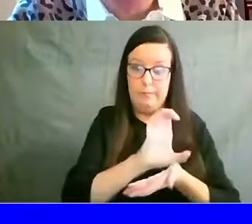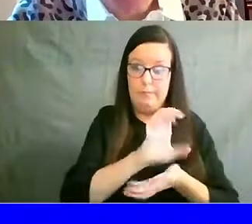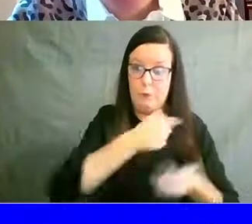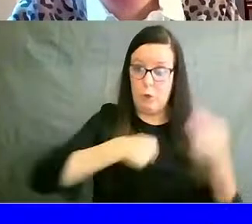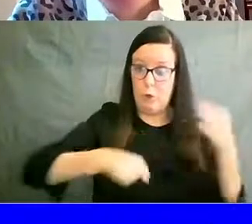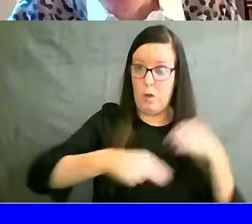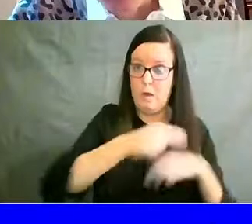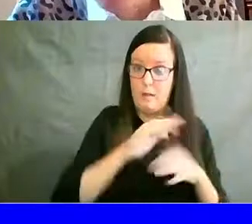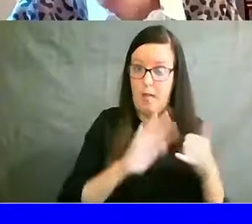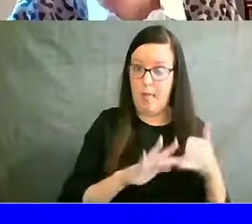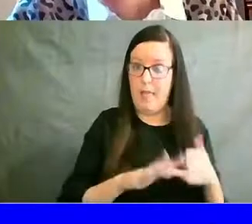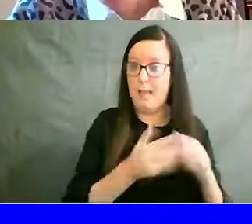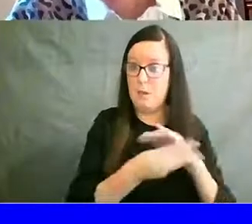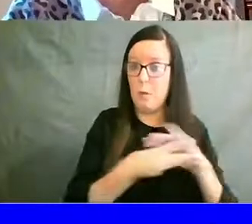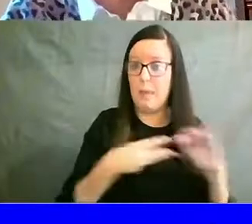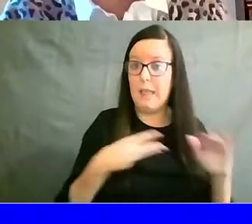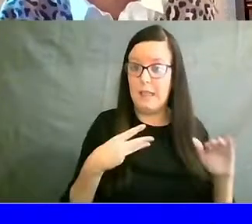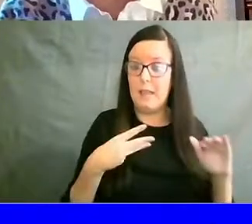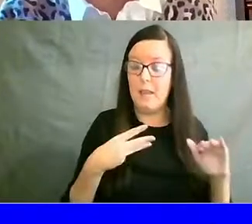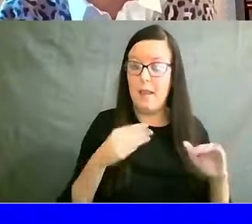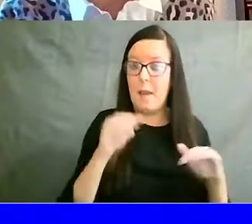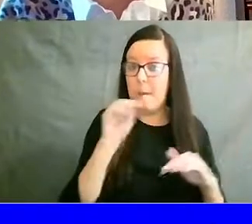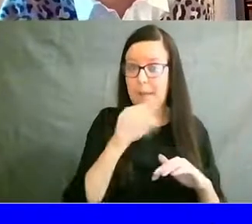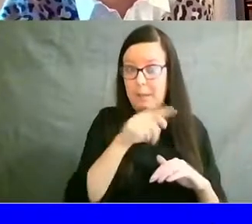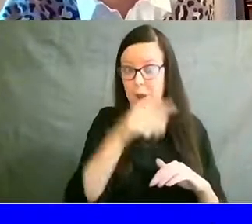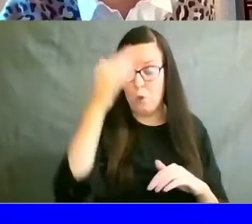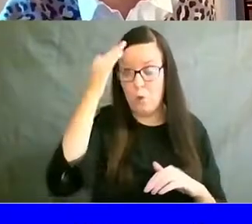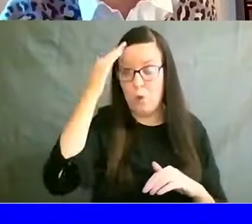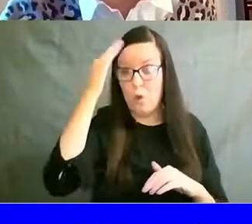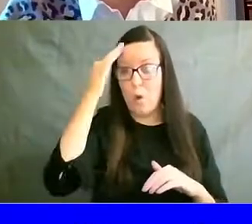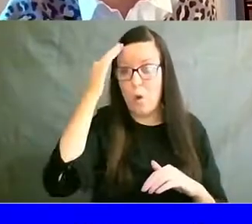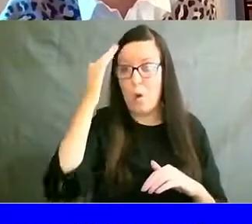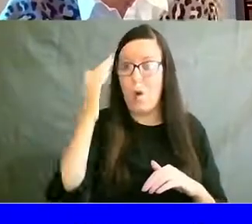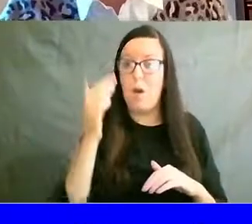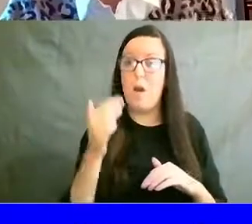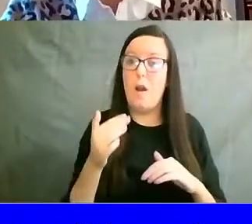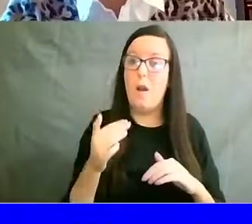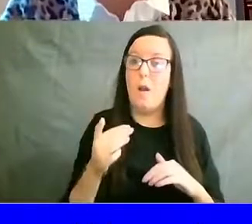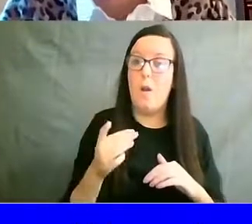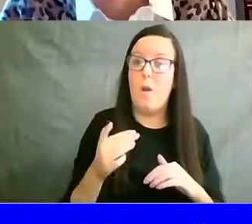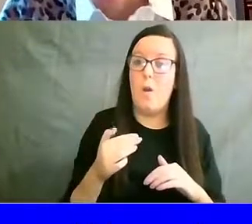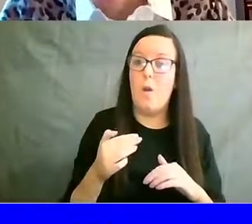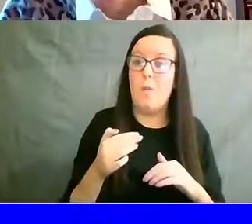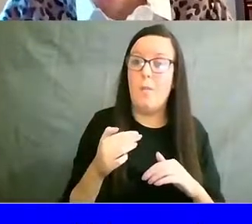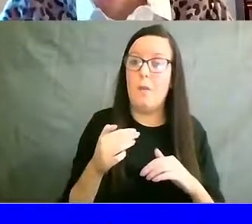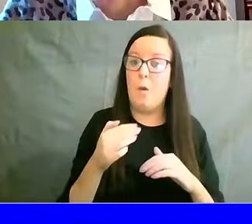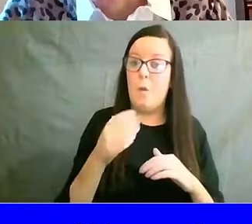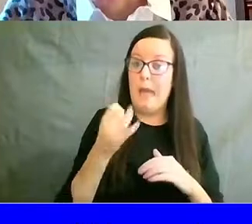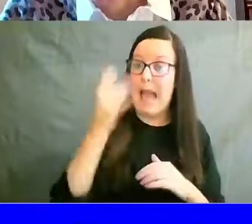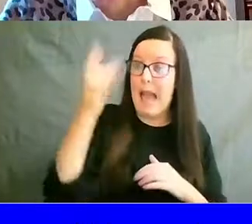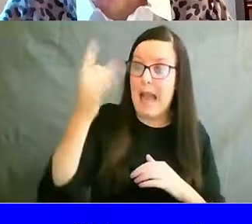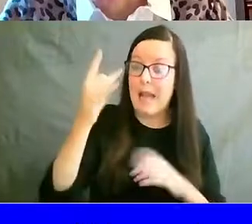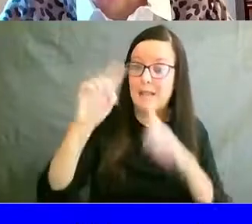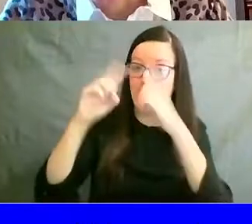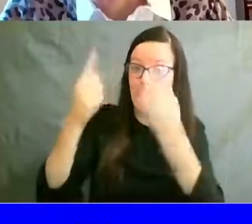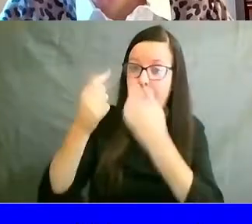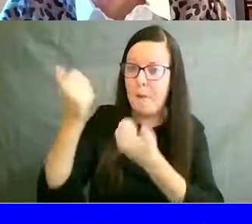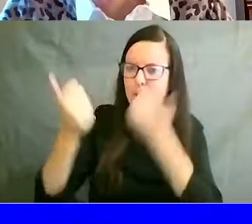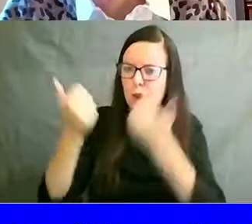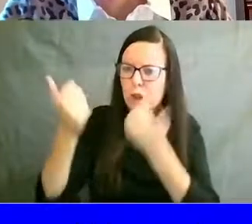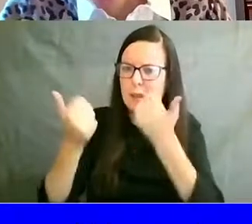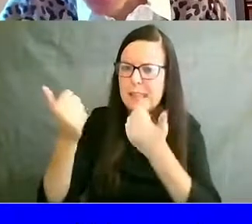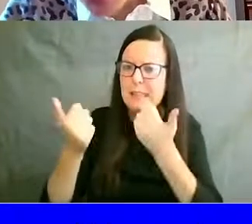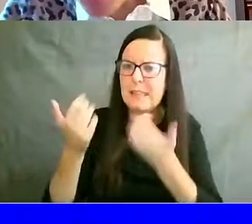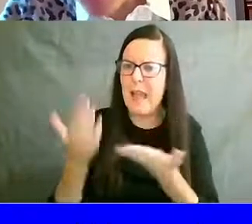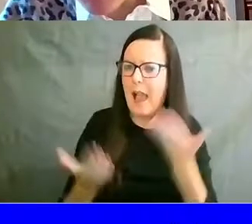As Martina, you will know from your very recent past, we had mapped out a plan at the request of the Department of Justice to say how we'd be able to roll out